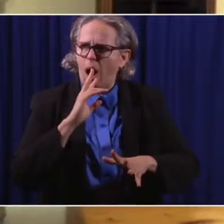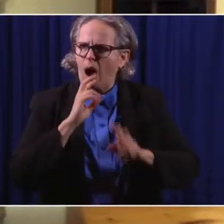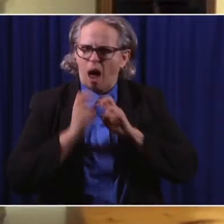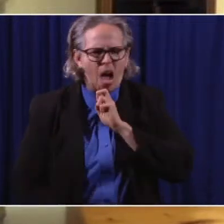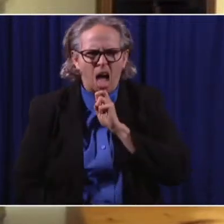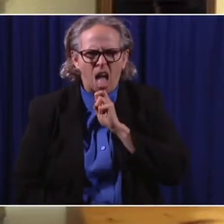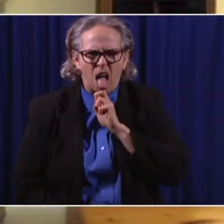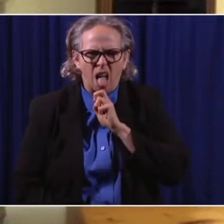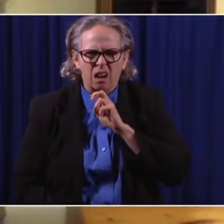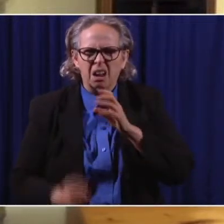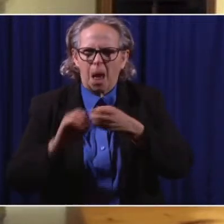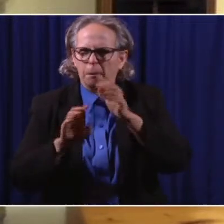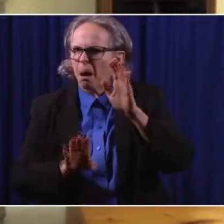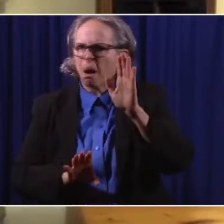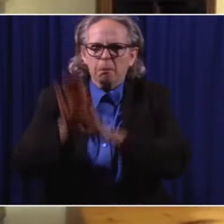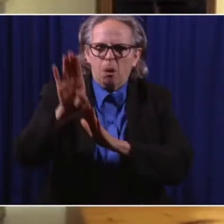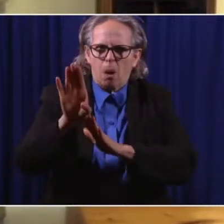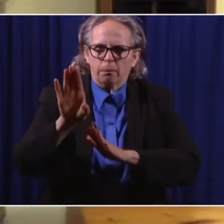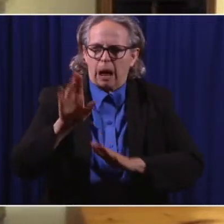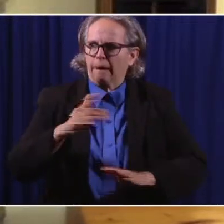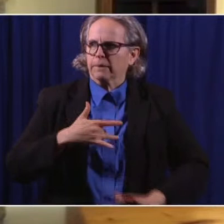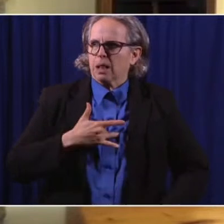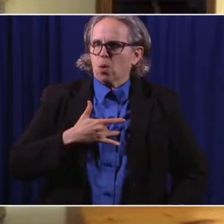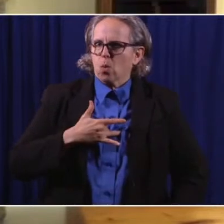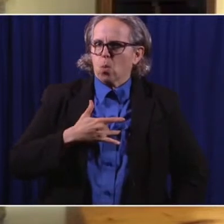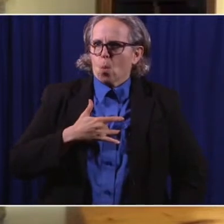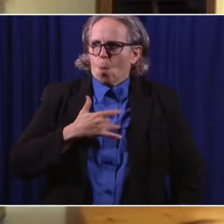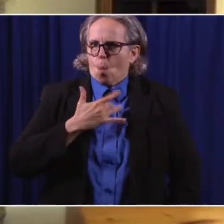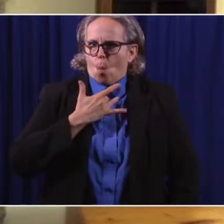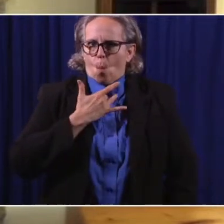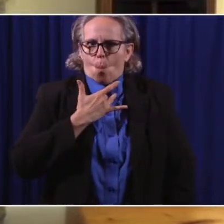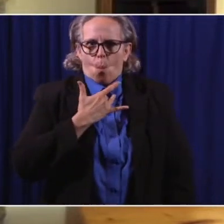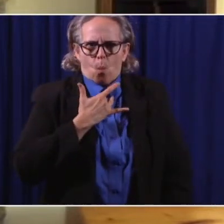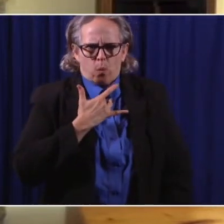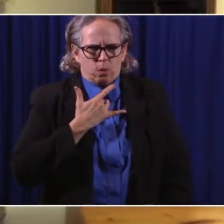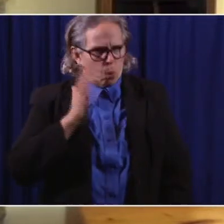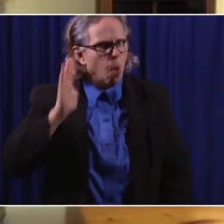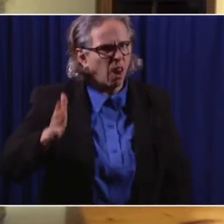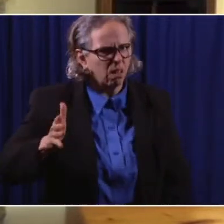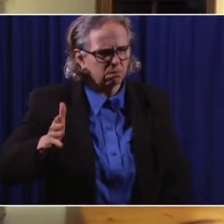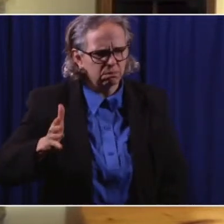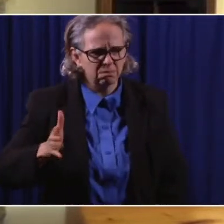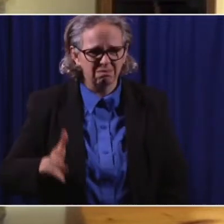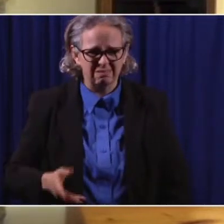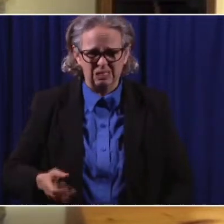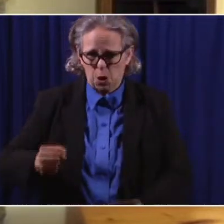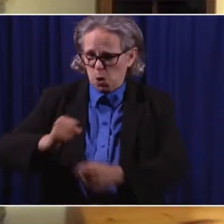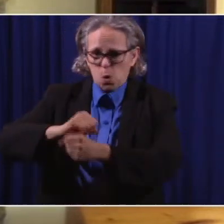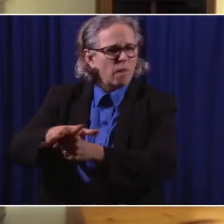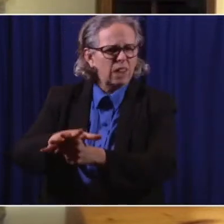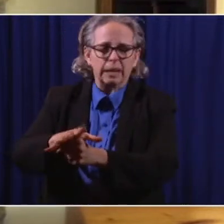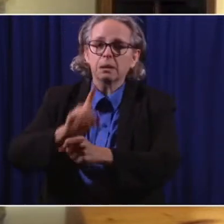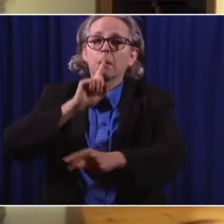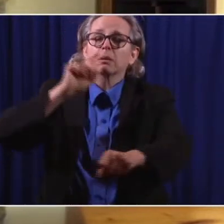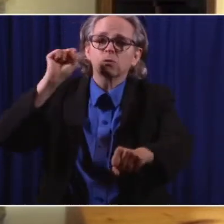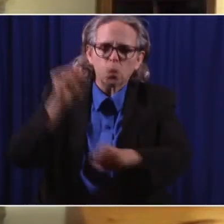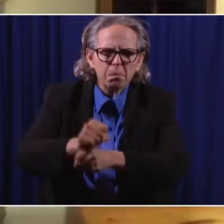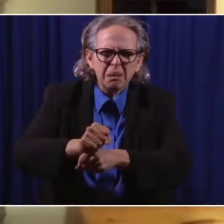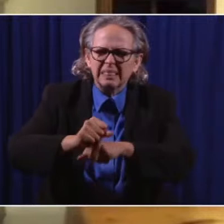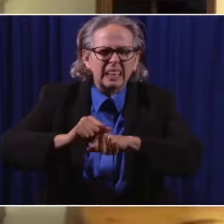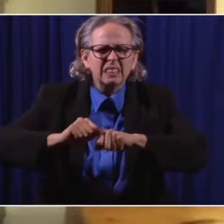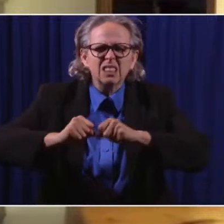Ohio, when you see that the virus has spread and penetrated into virtually every